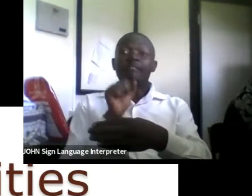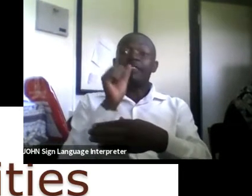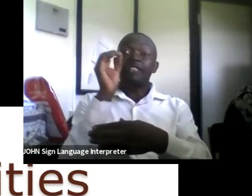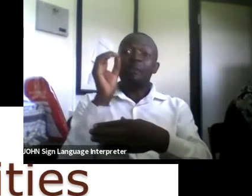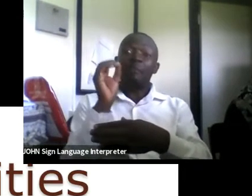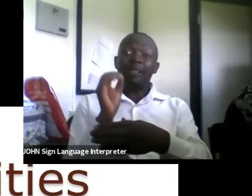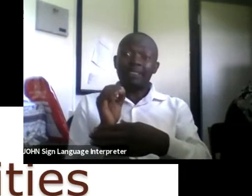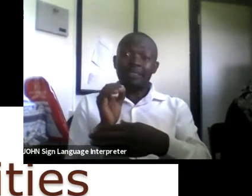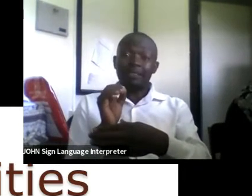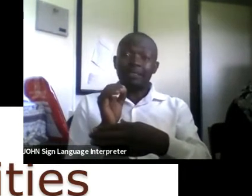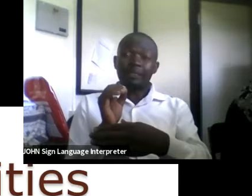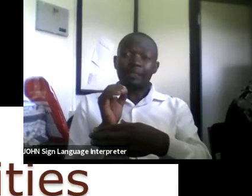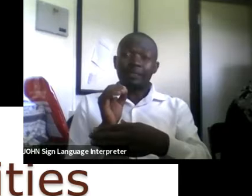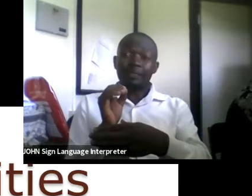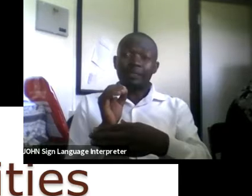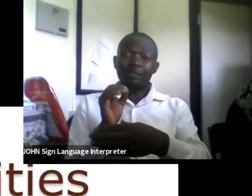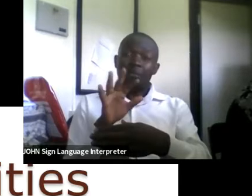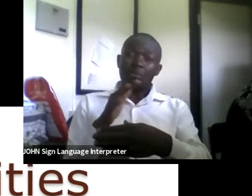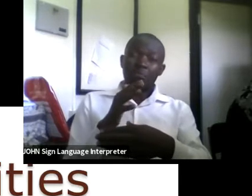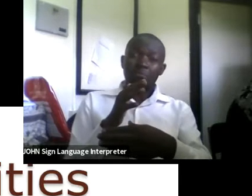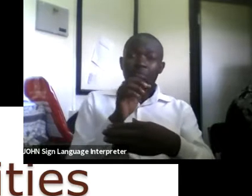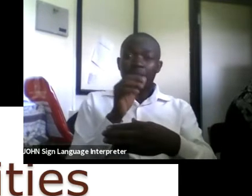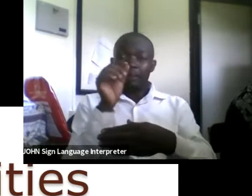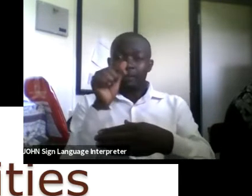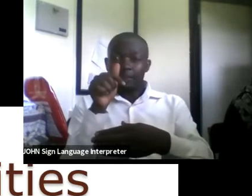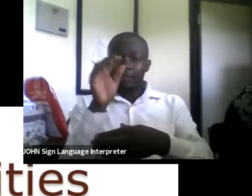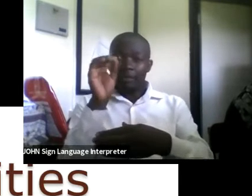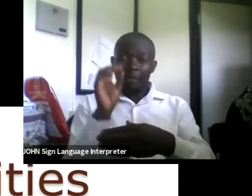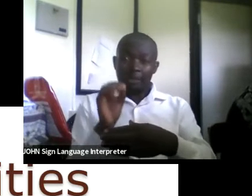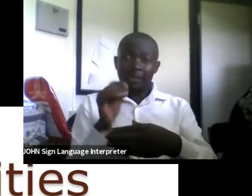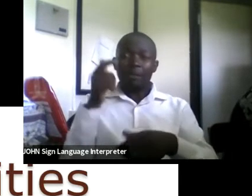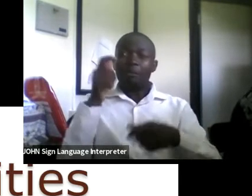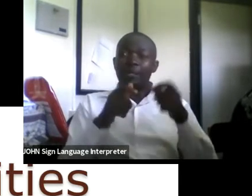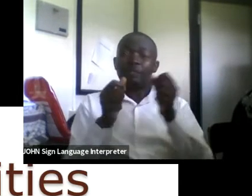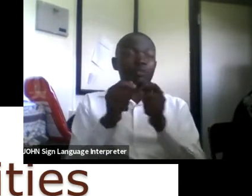1 in every 7 person is a person with disability.